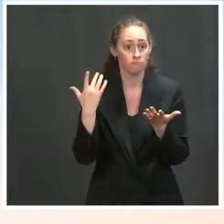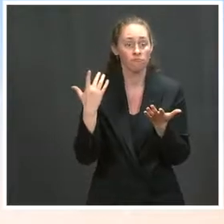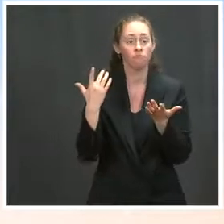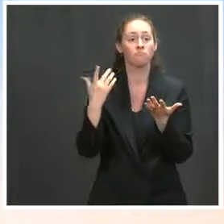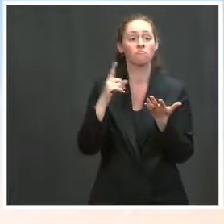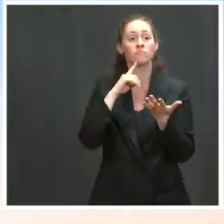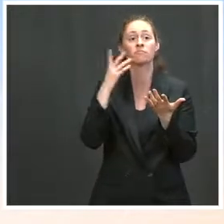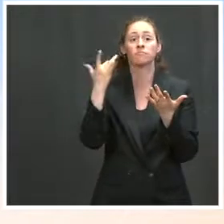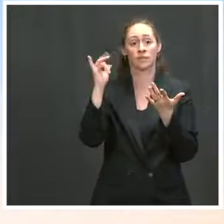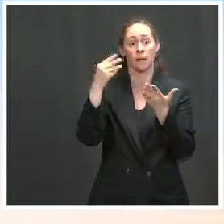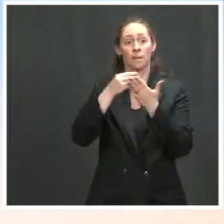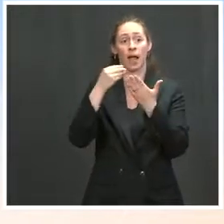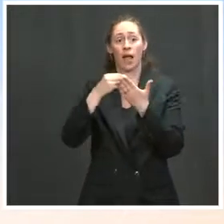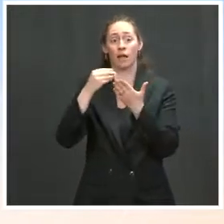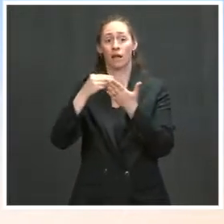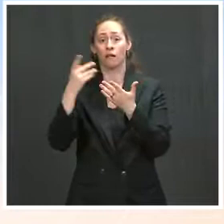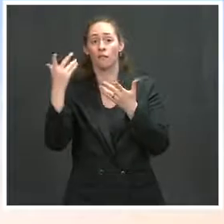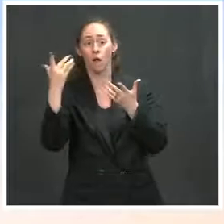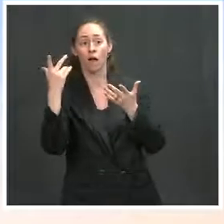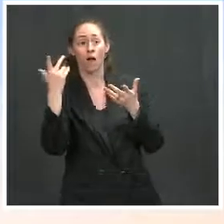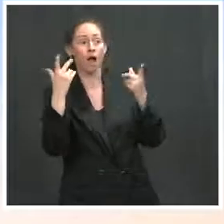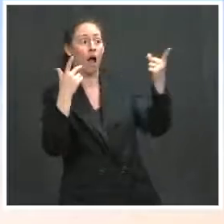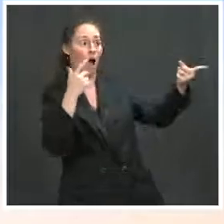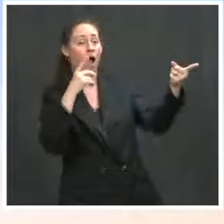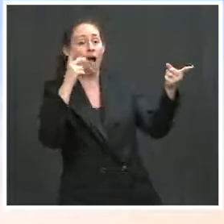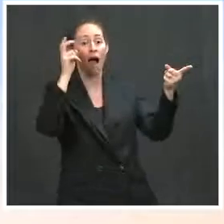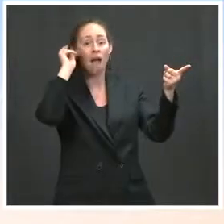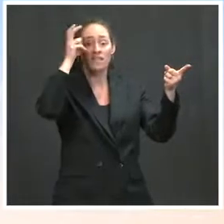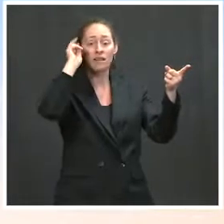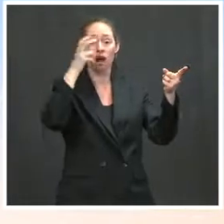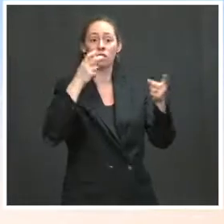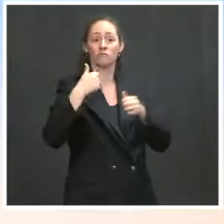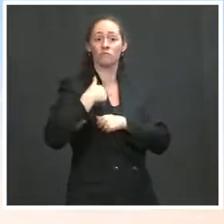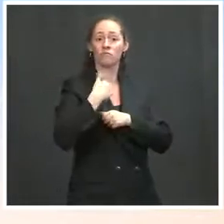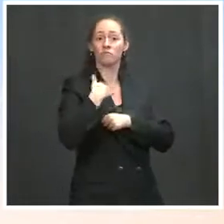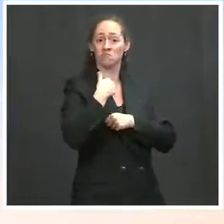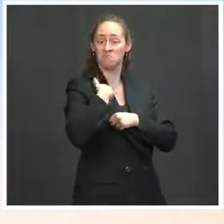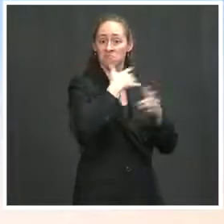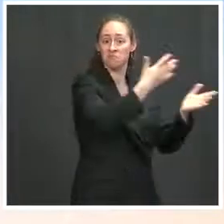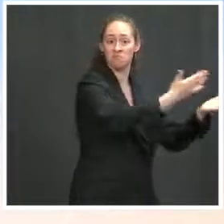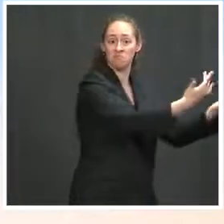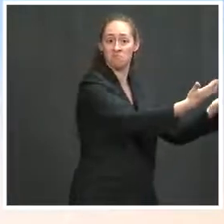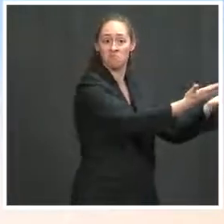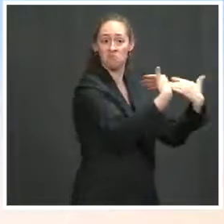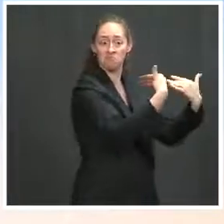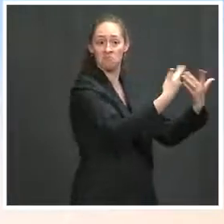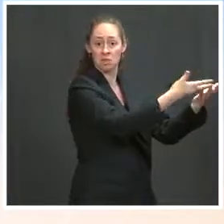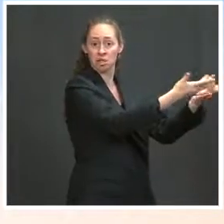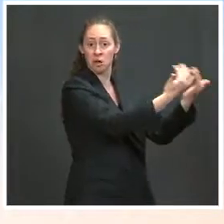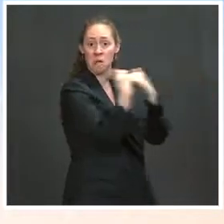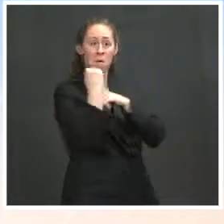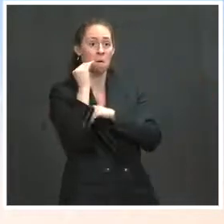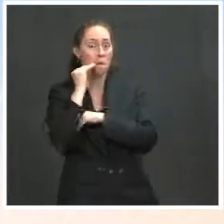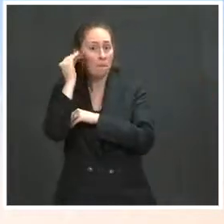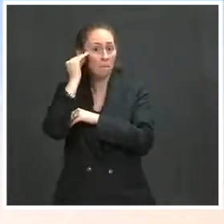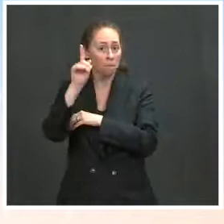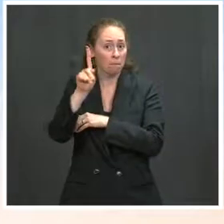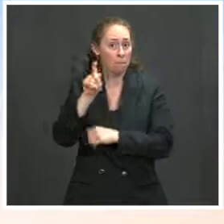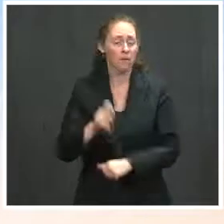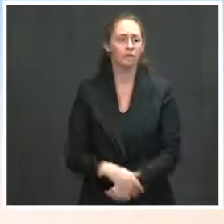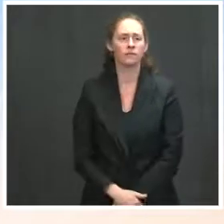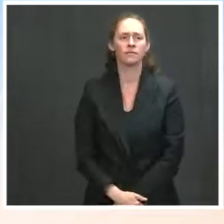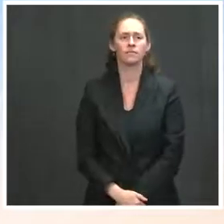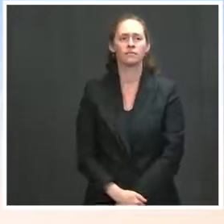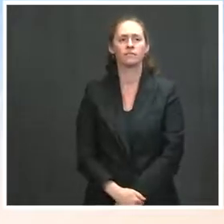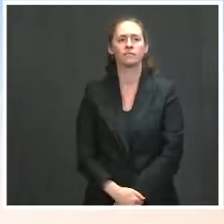announcing and rolling out the president's proposed budget this coming Friday. And I'm not going to get too far ahead of that. What I will